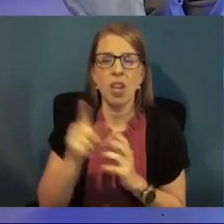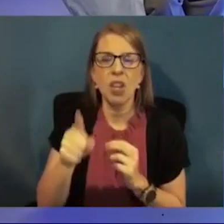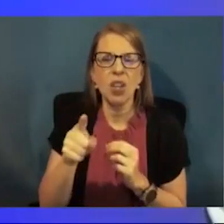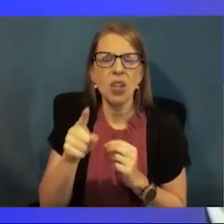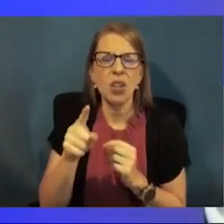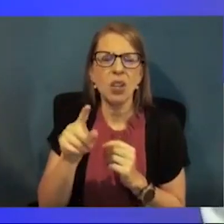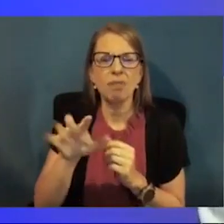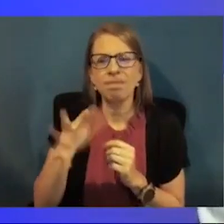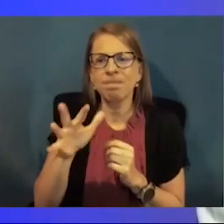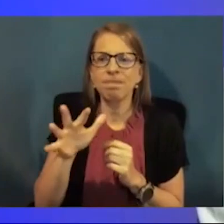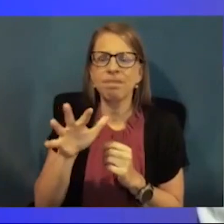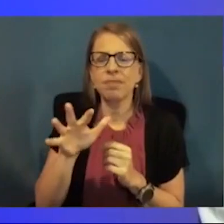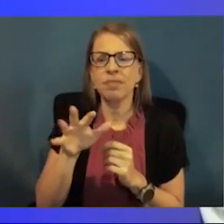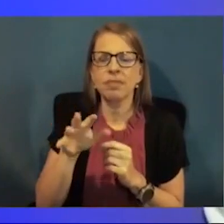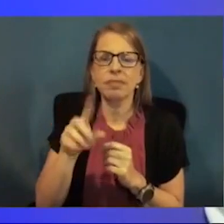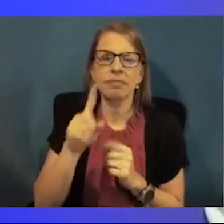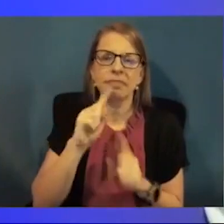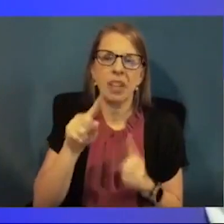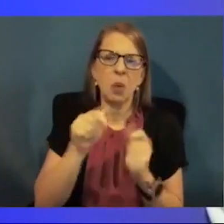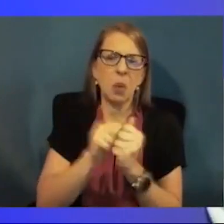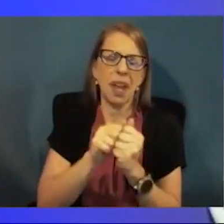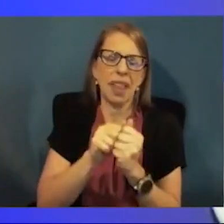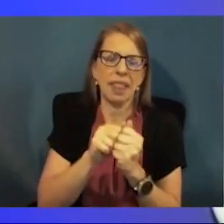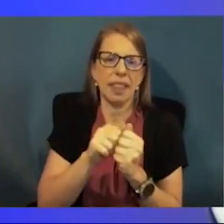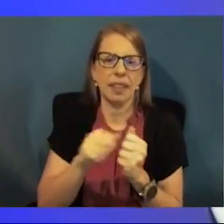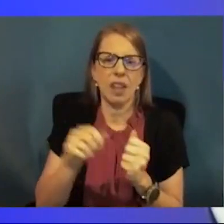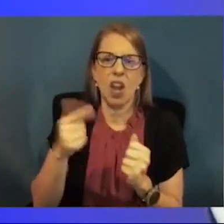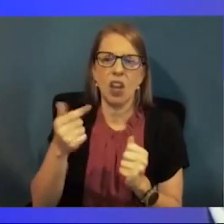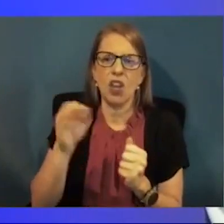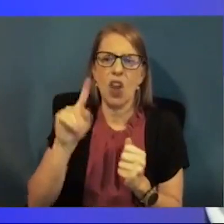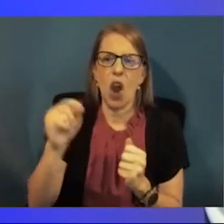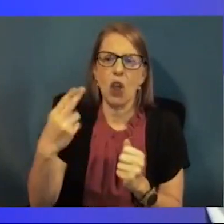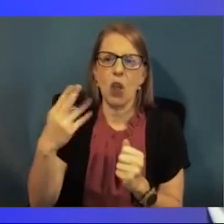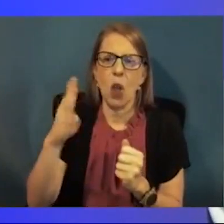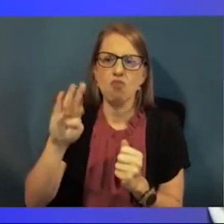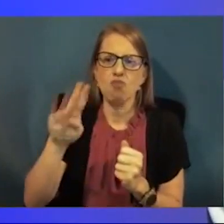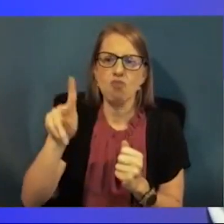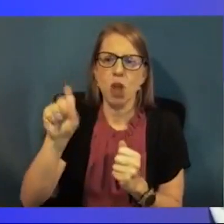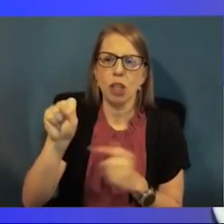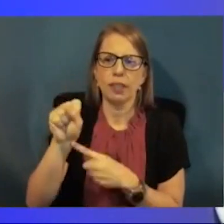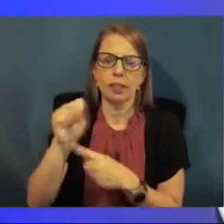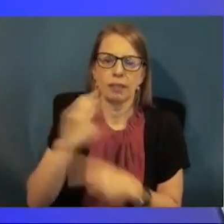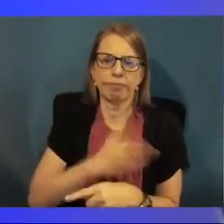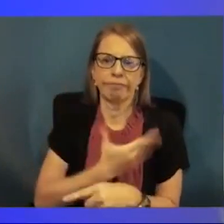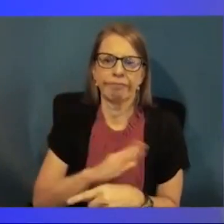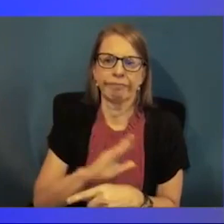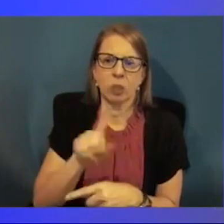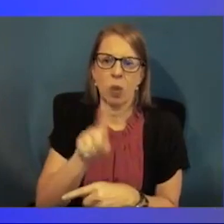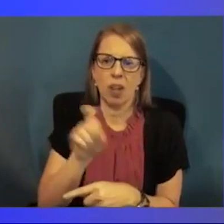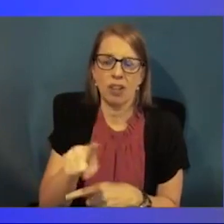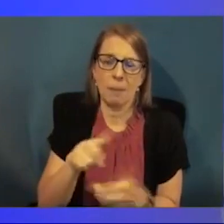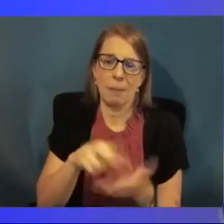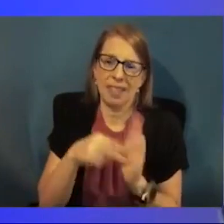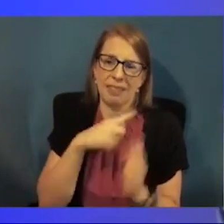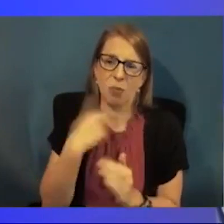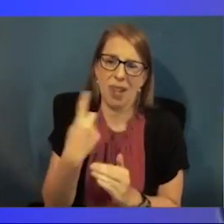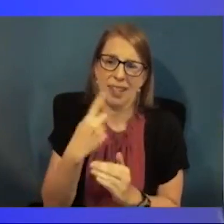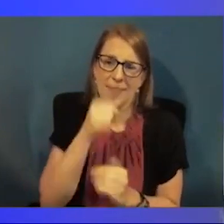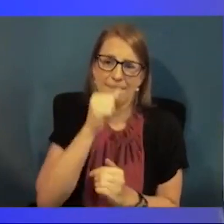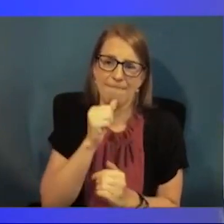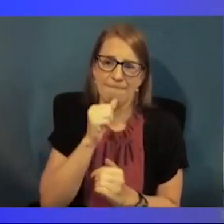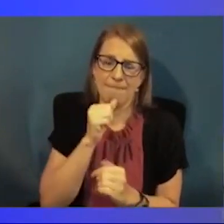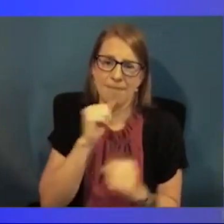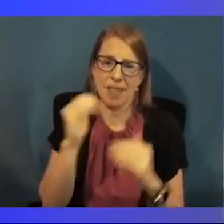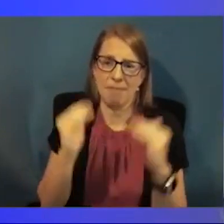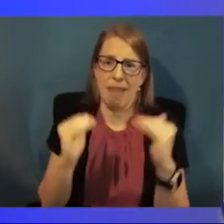question. It's going to boil down to now individual risk assessment and tolerability of risk. We do know the benefits of